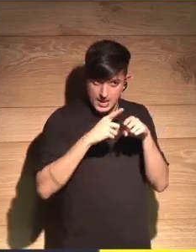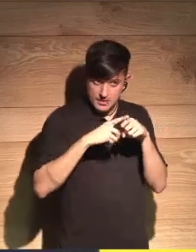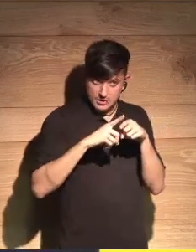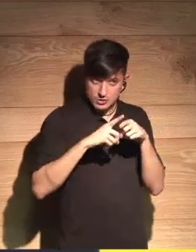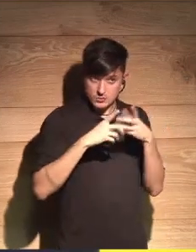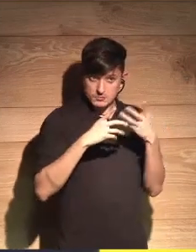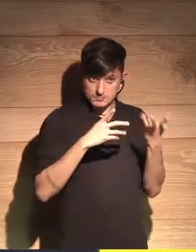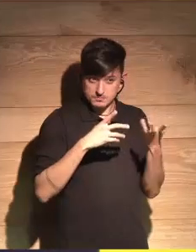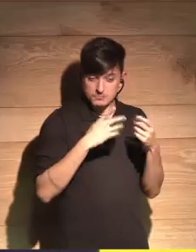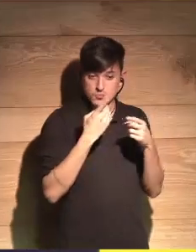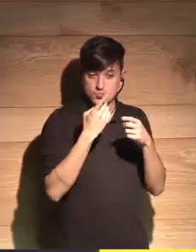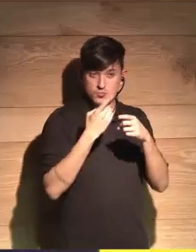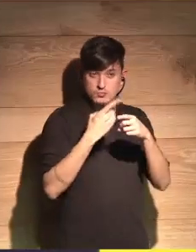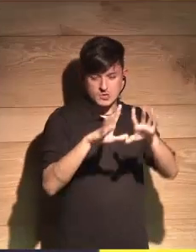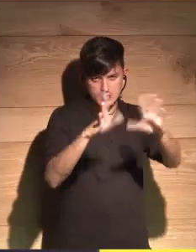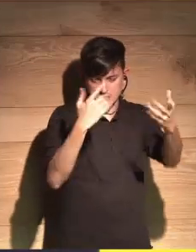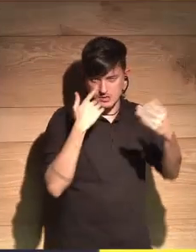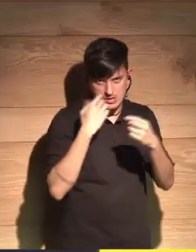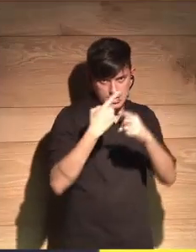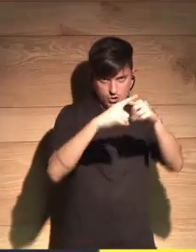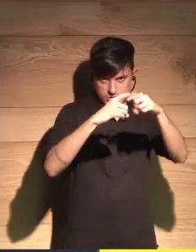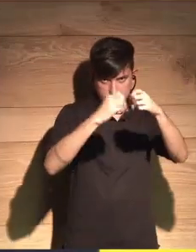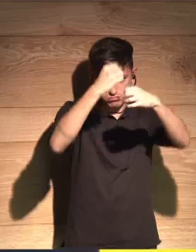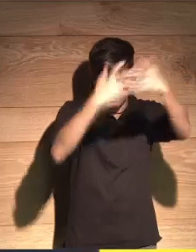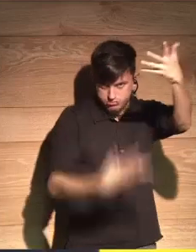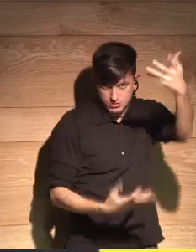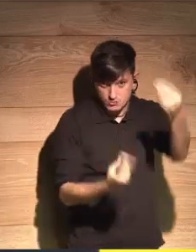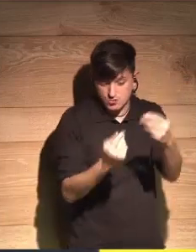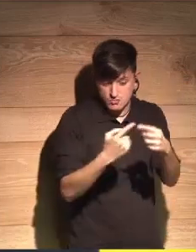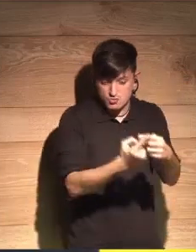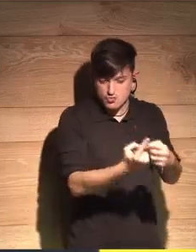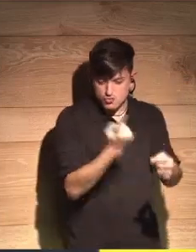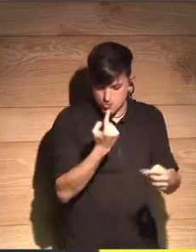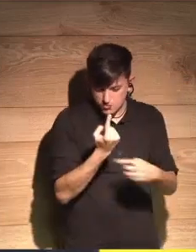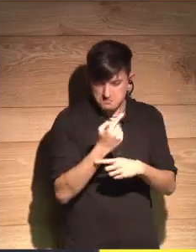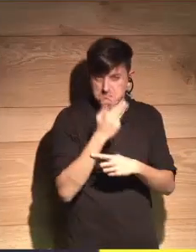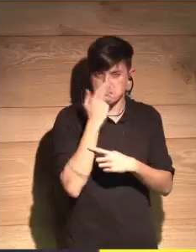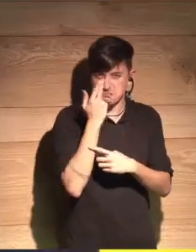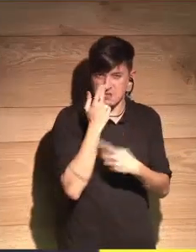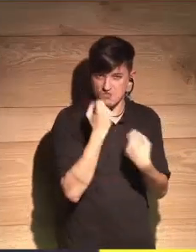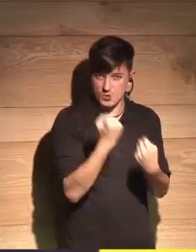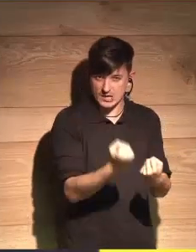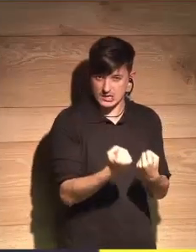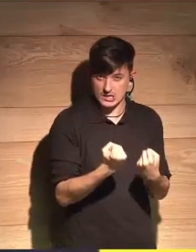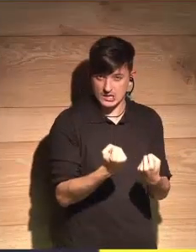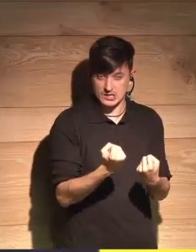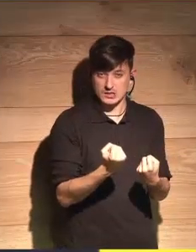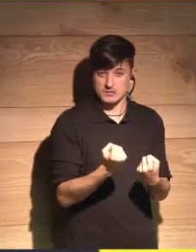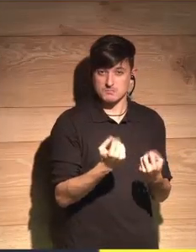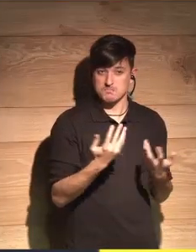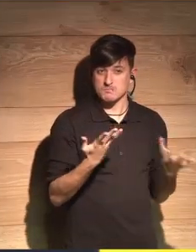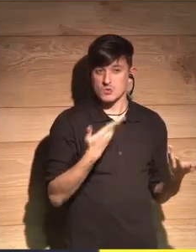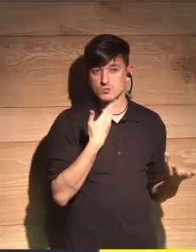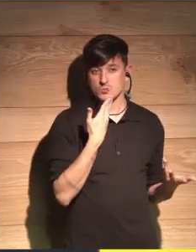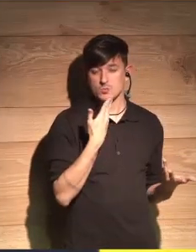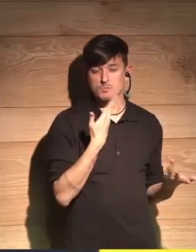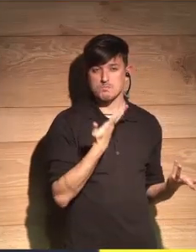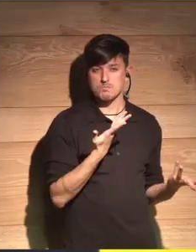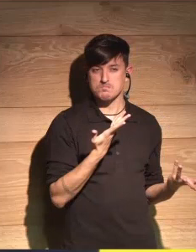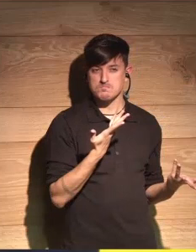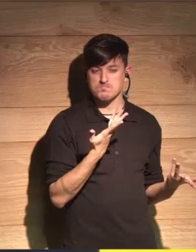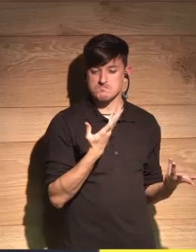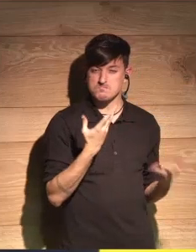of the elements to which this has led to, one of the elements that really interests